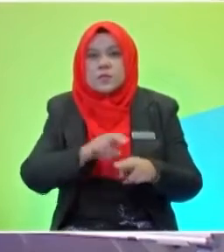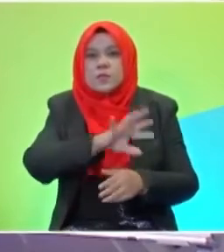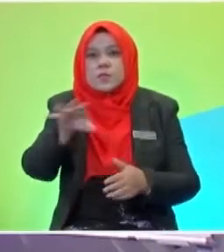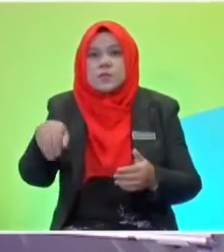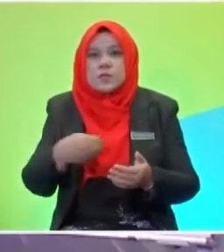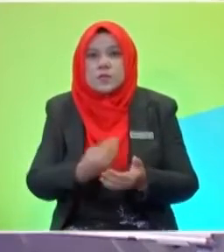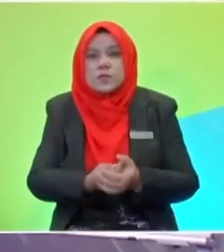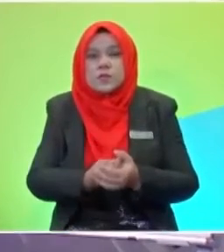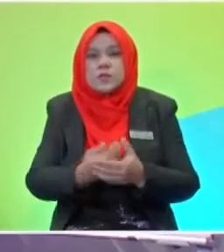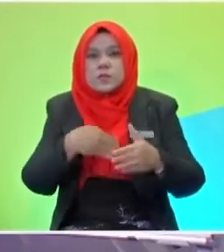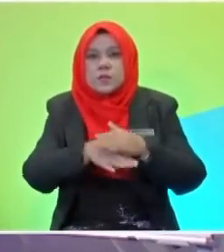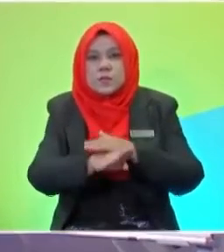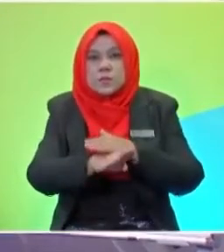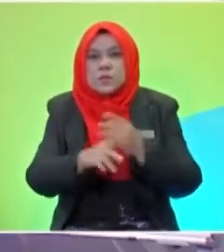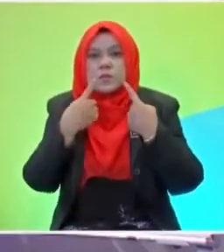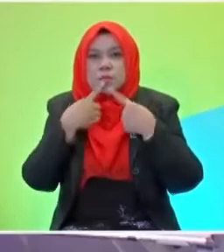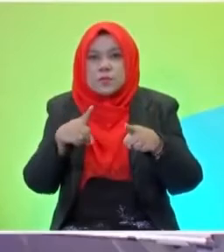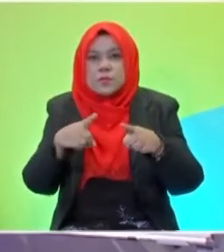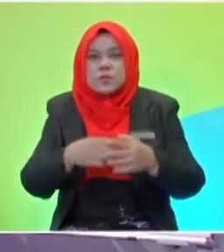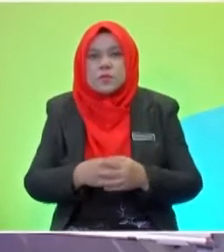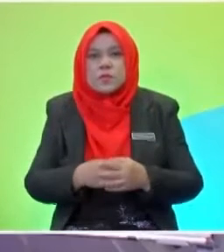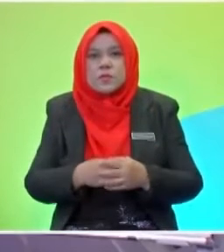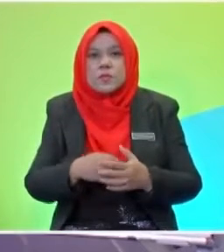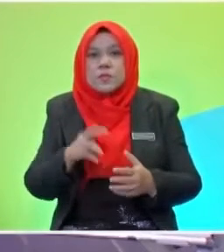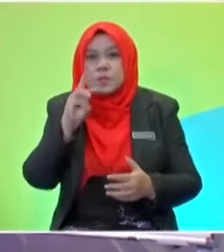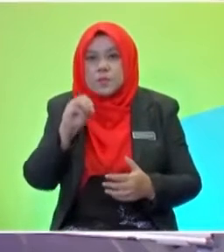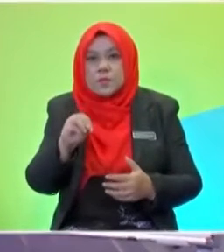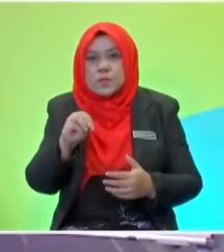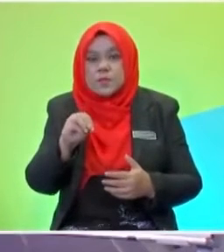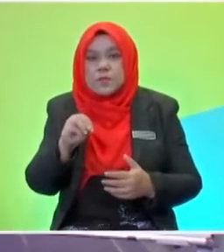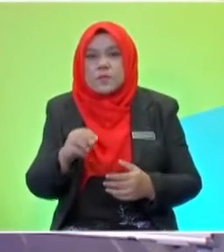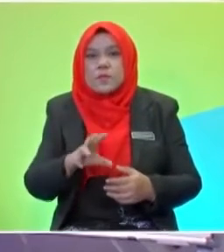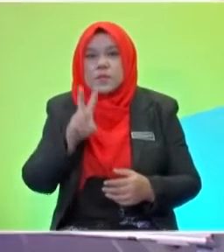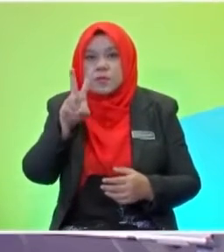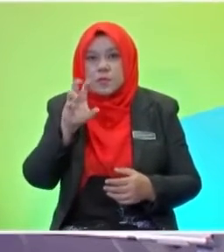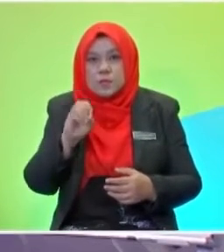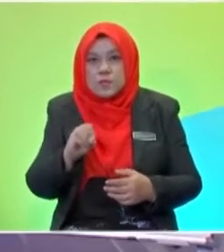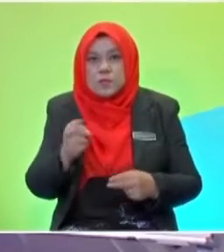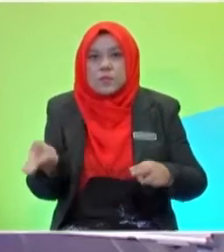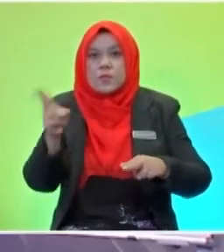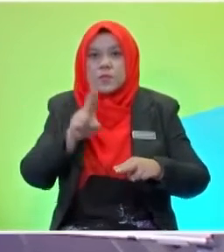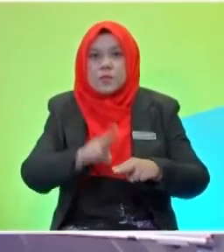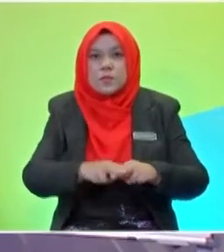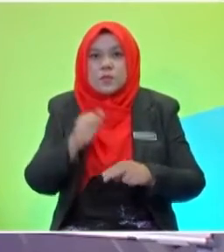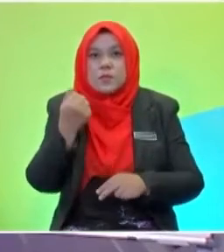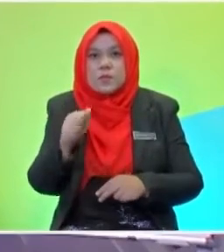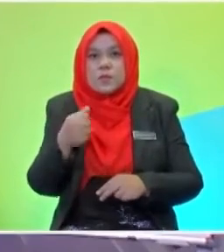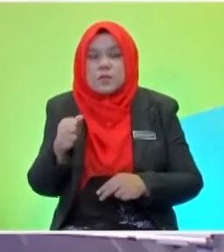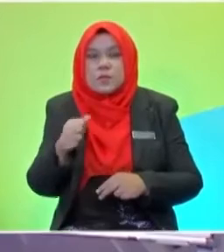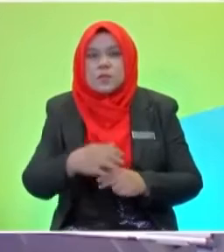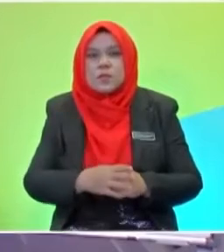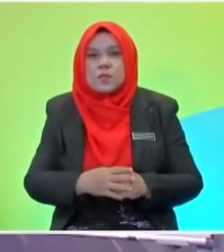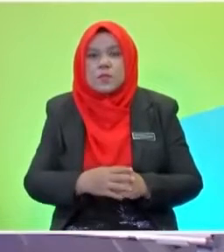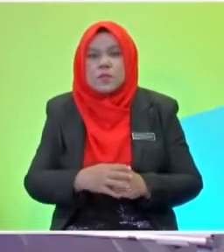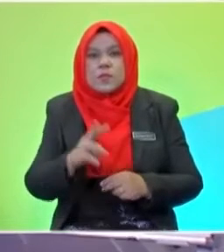numbers including the answer. So to find M, you have to take 20 plus with 10. So M